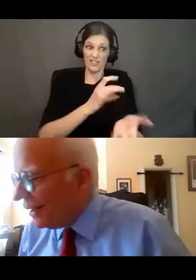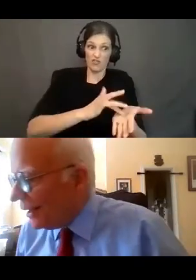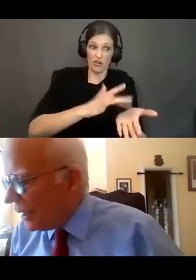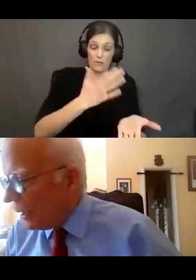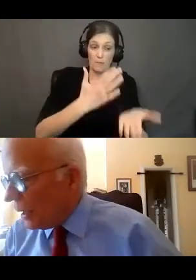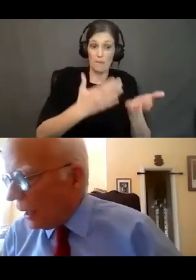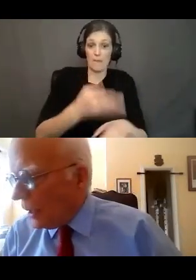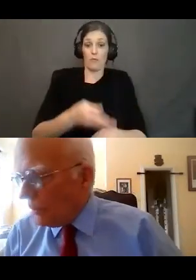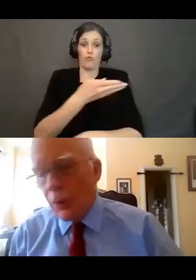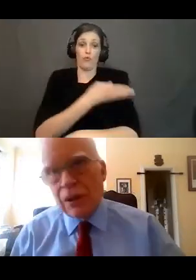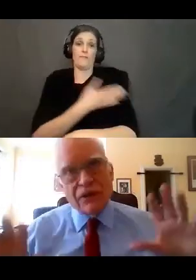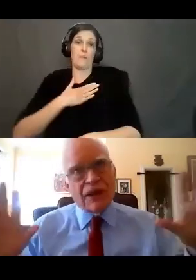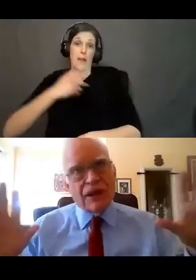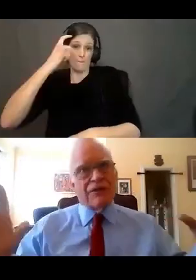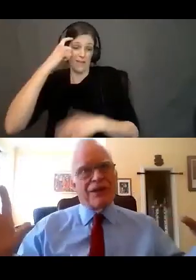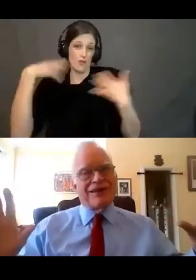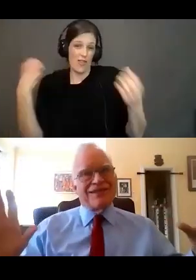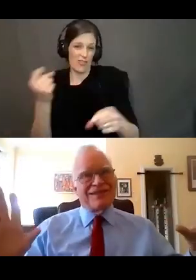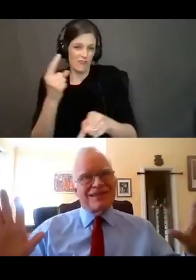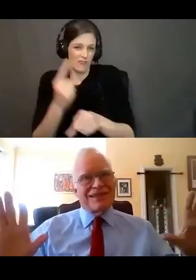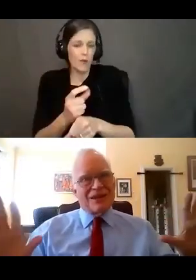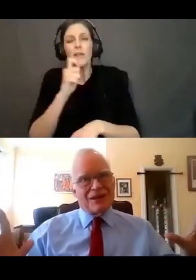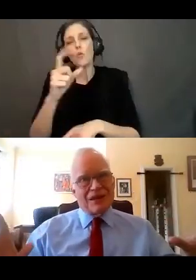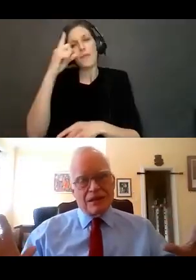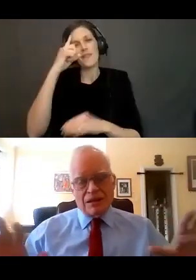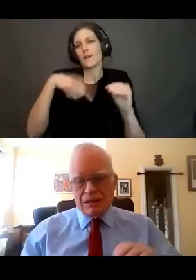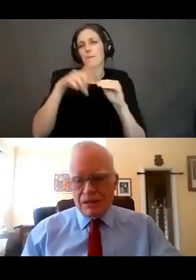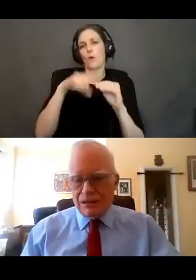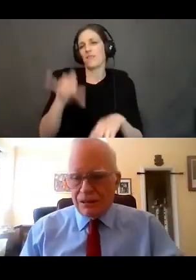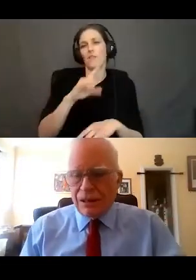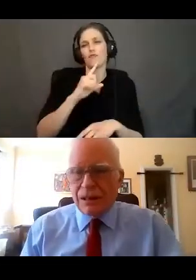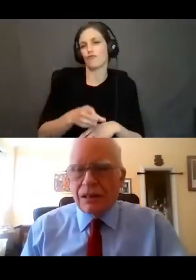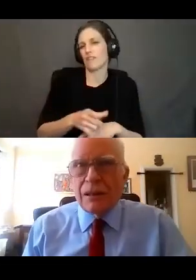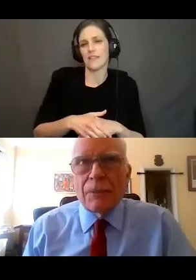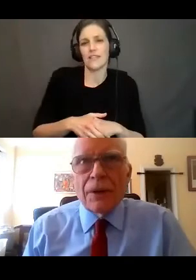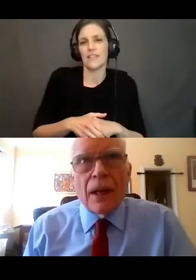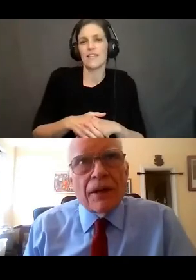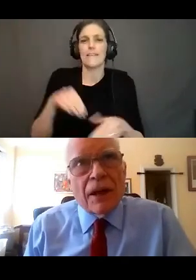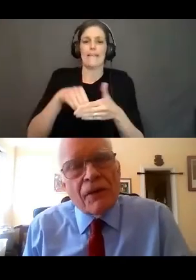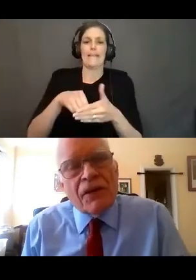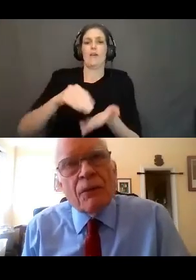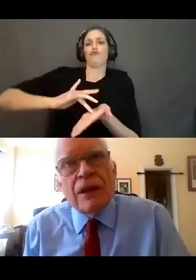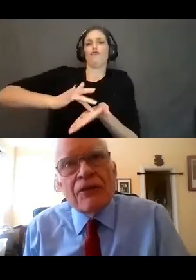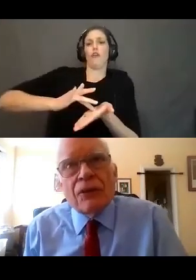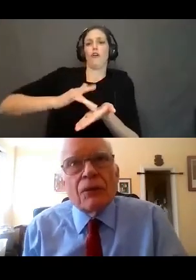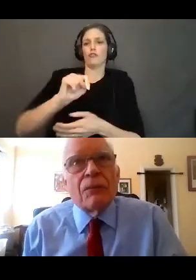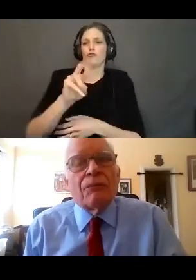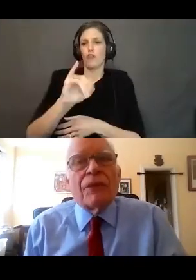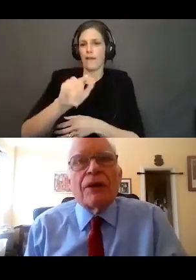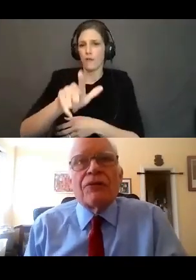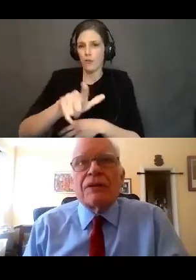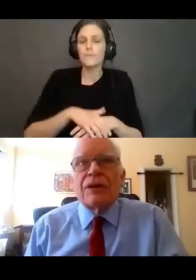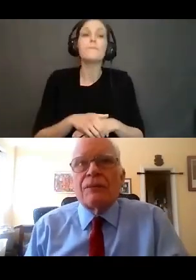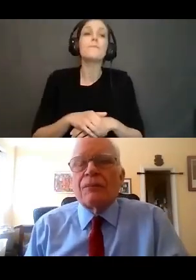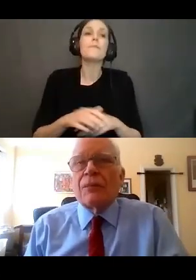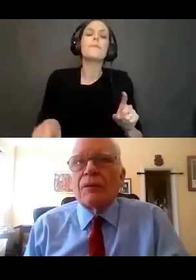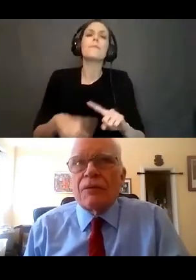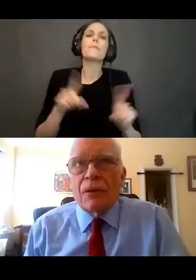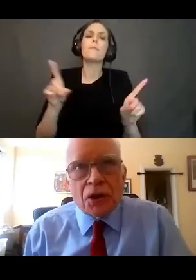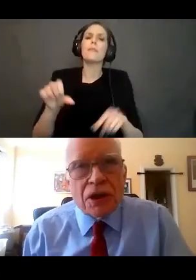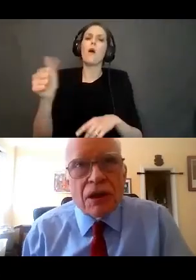right? We don't think about that necessarily in the drug trial. The other thing we assume is that